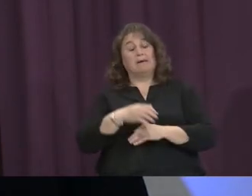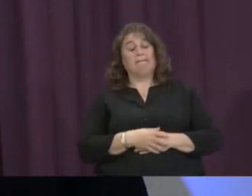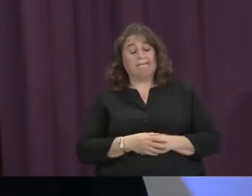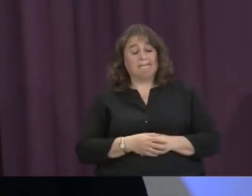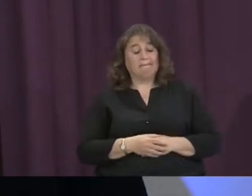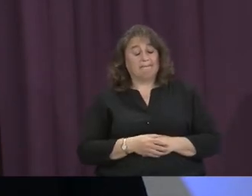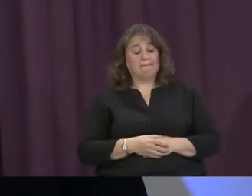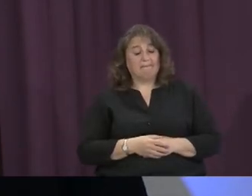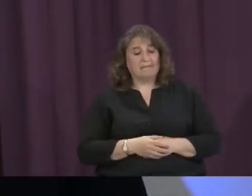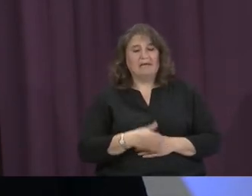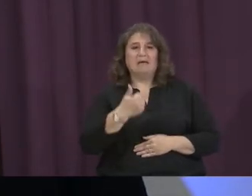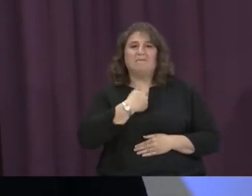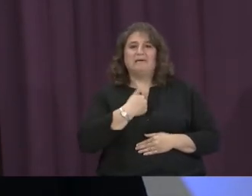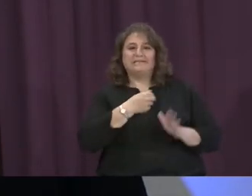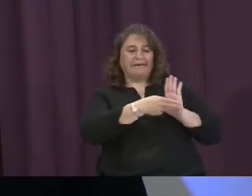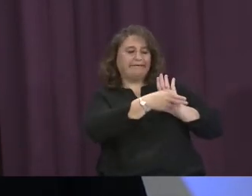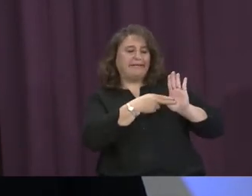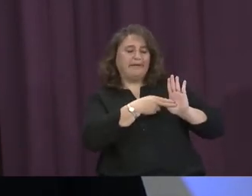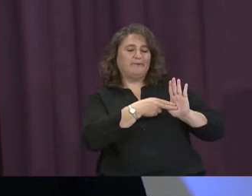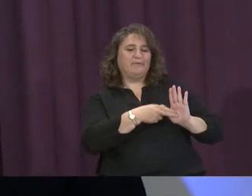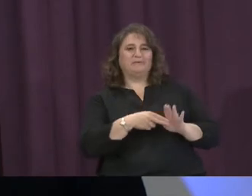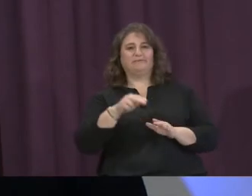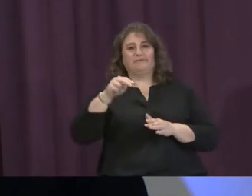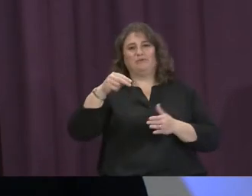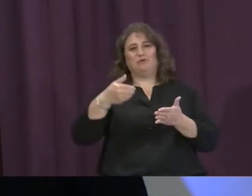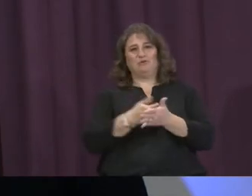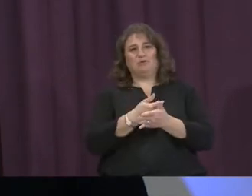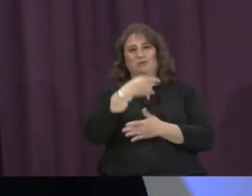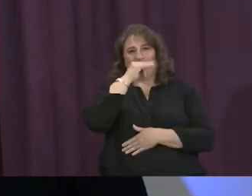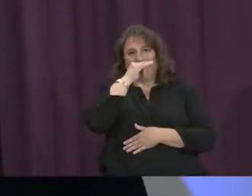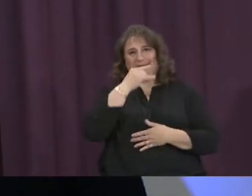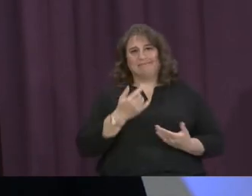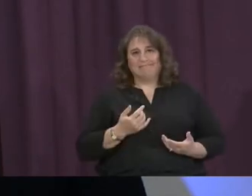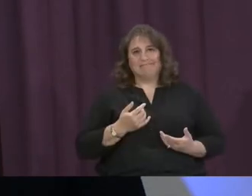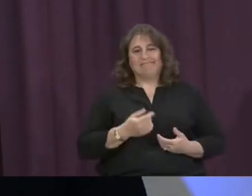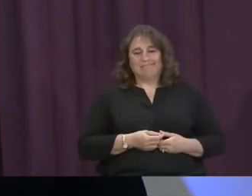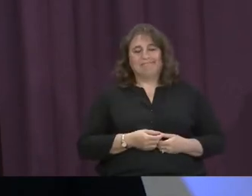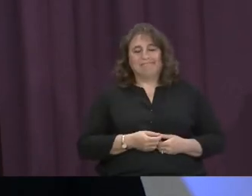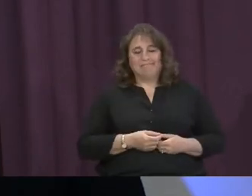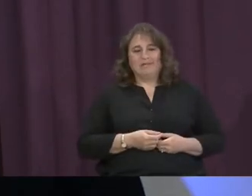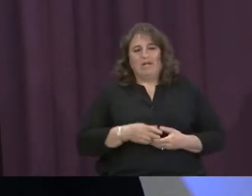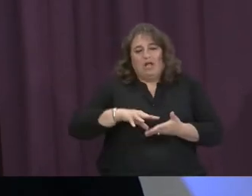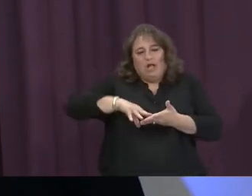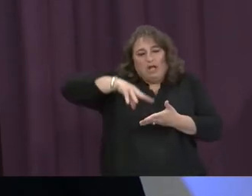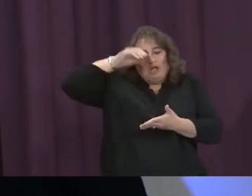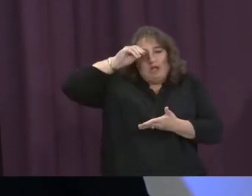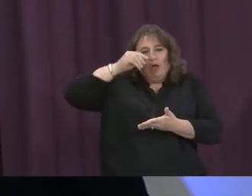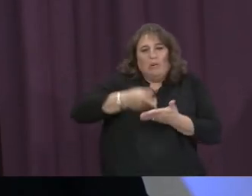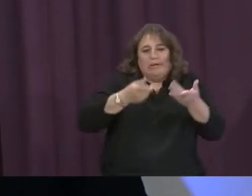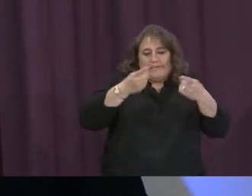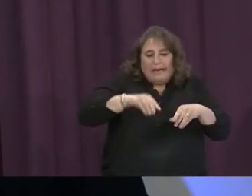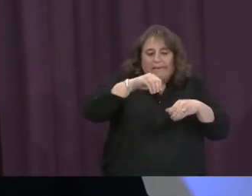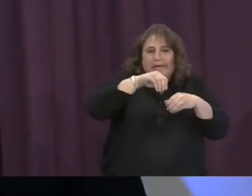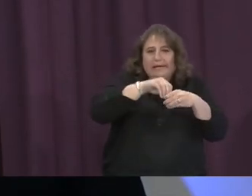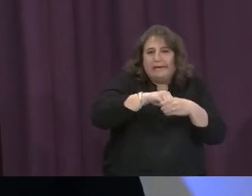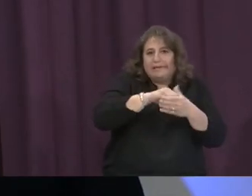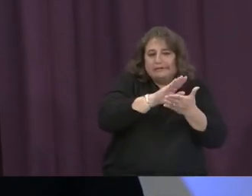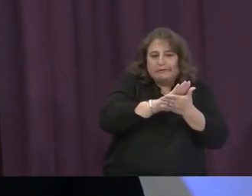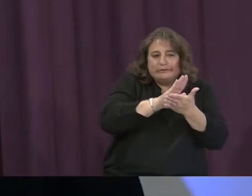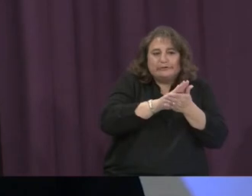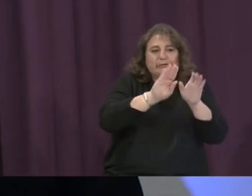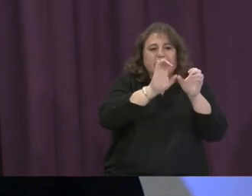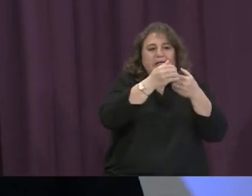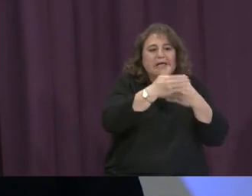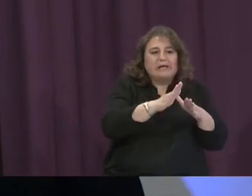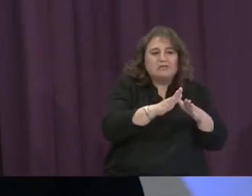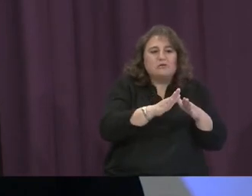I was the new kid and had to learn kind of what was going on in the classrooms and, you know, kind of how to